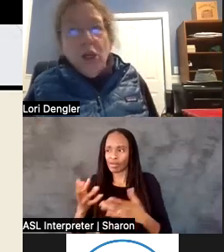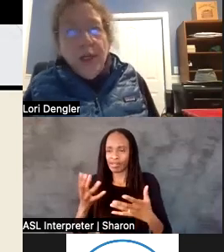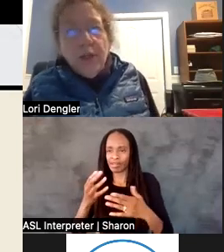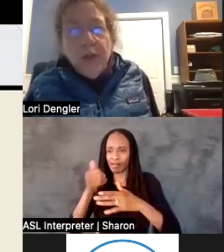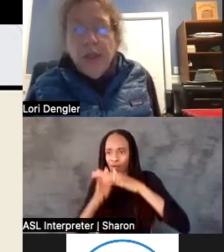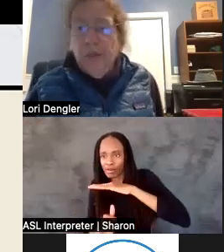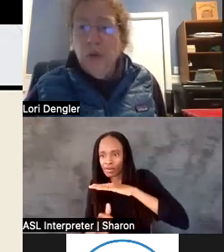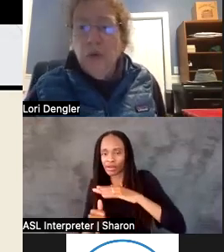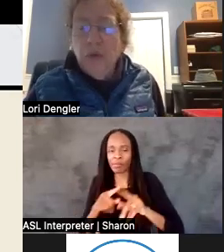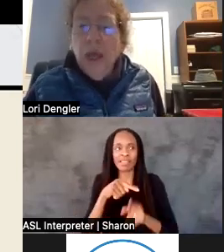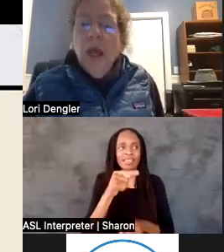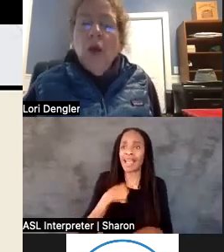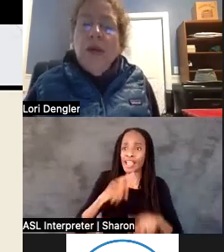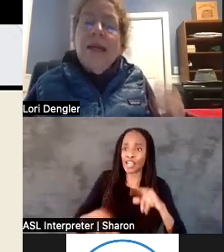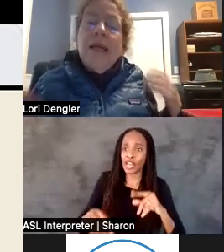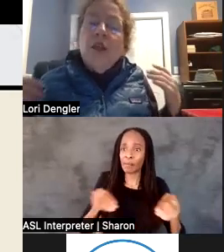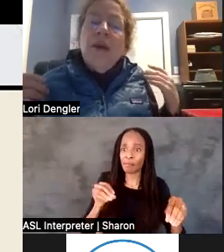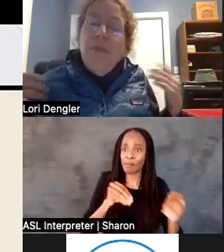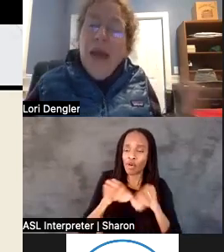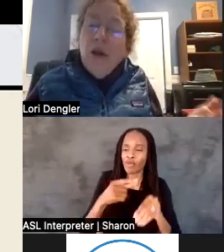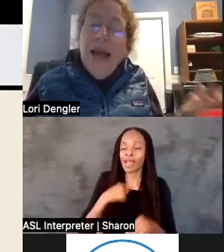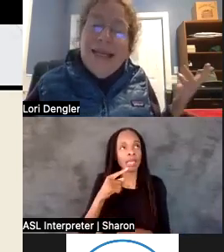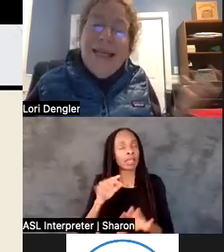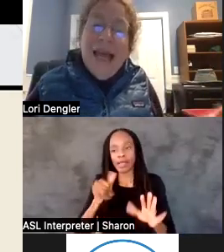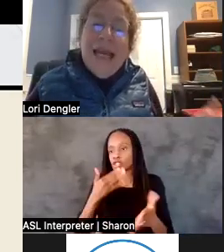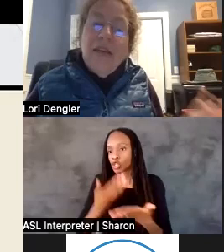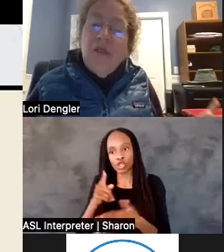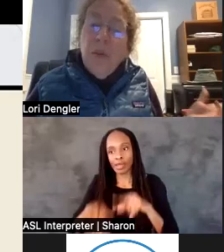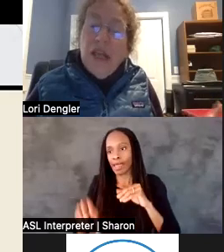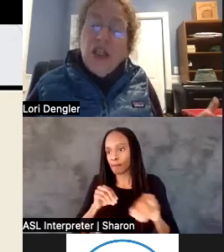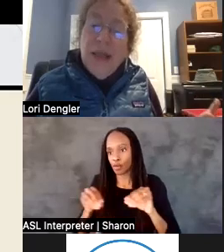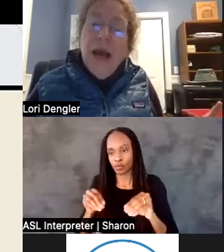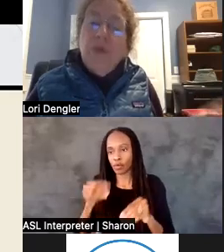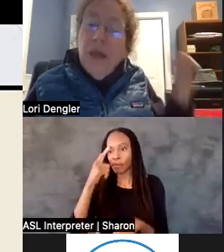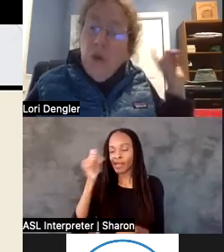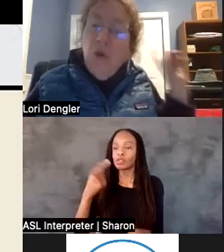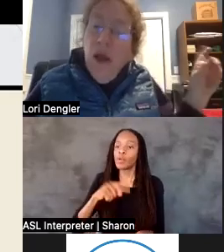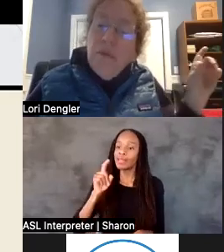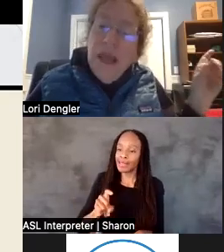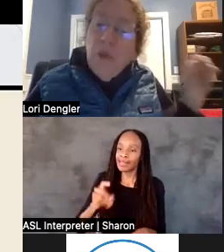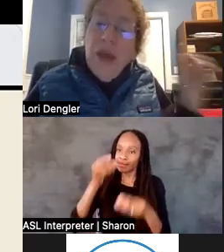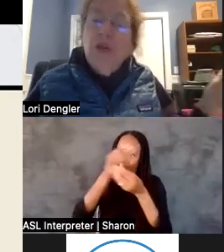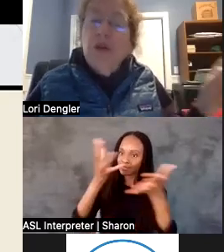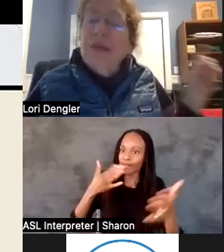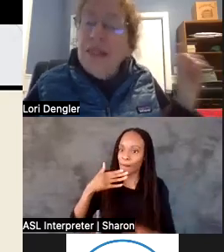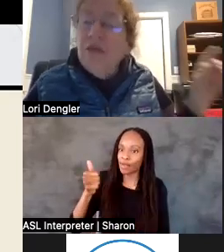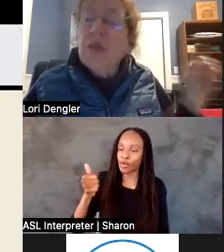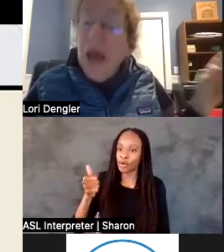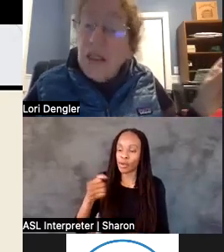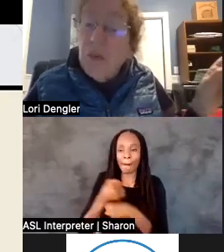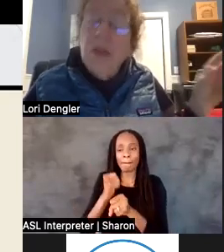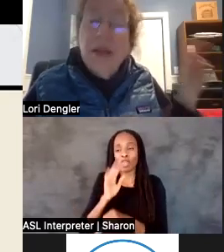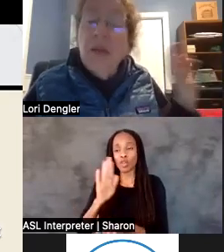thank goodness you couldn't move. We need to be better at getting the information out that, number one, make your bedroom as safe